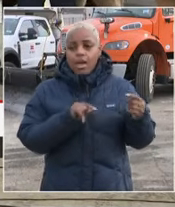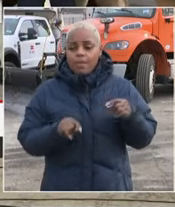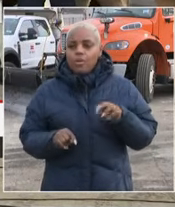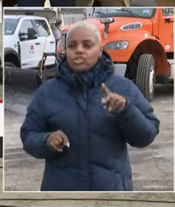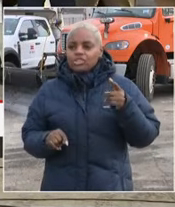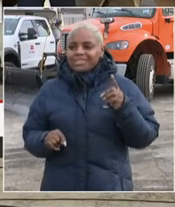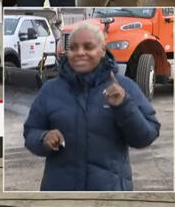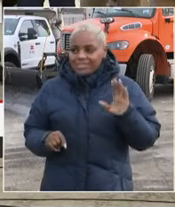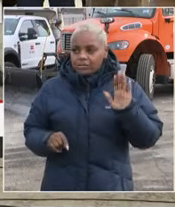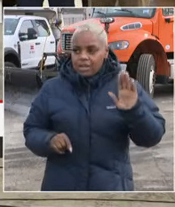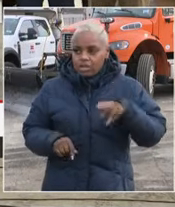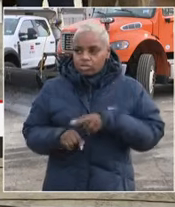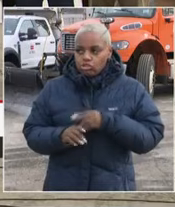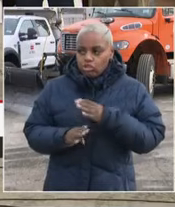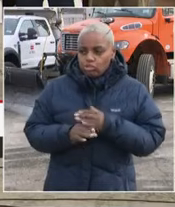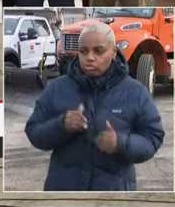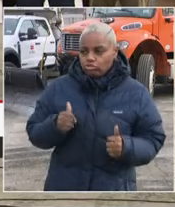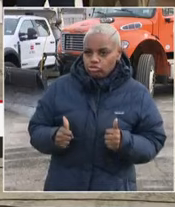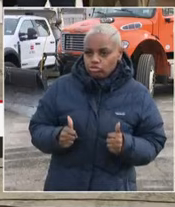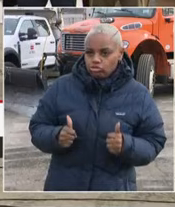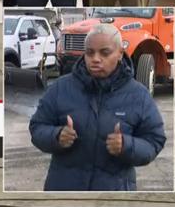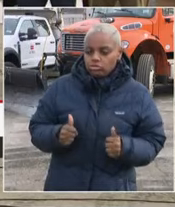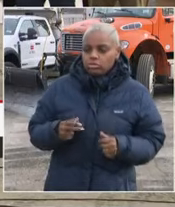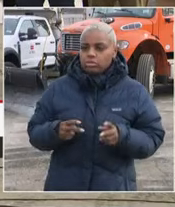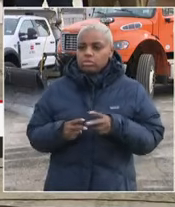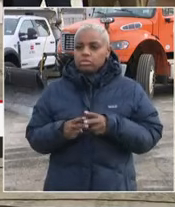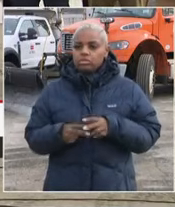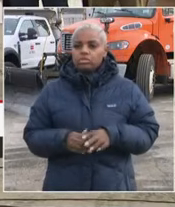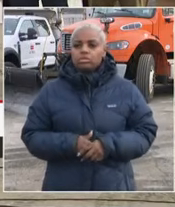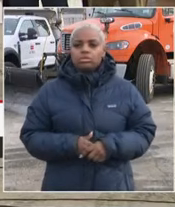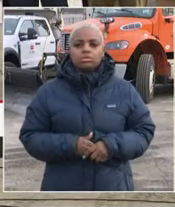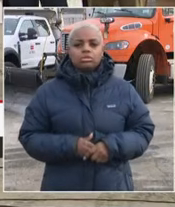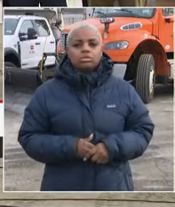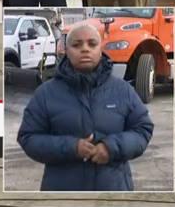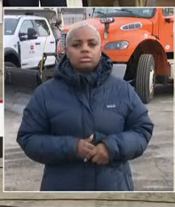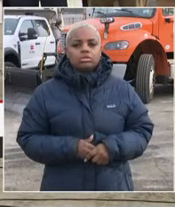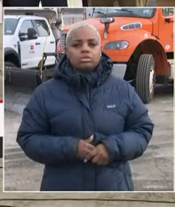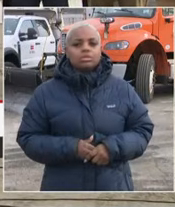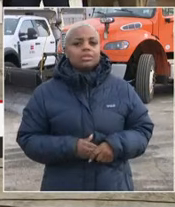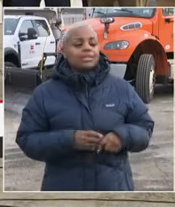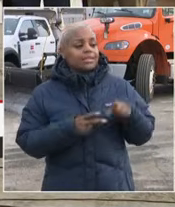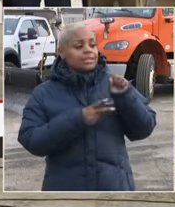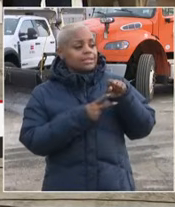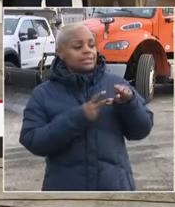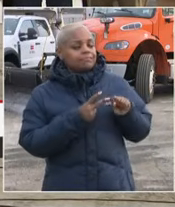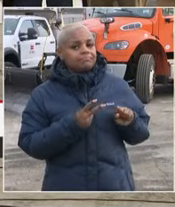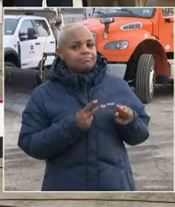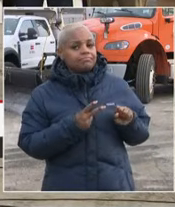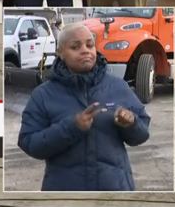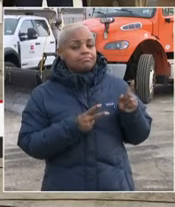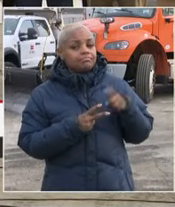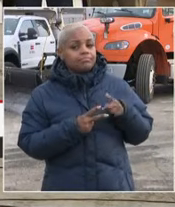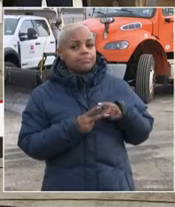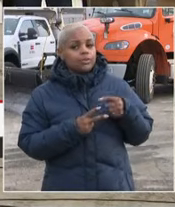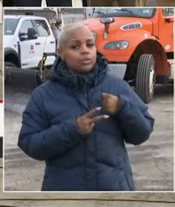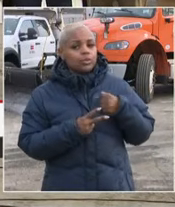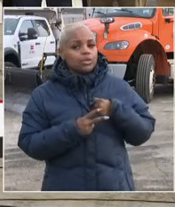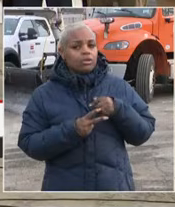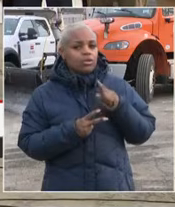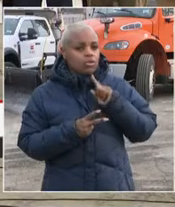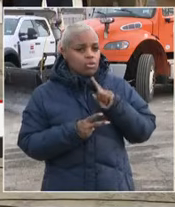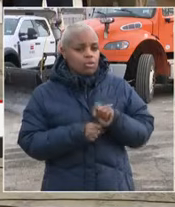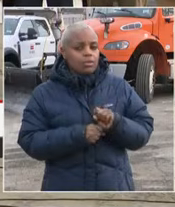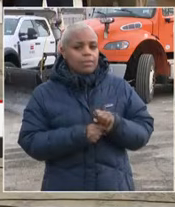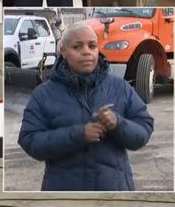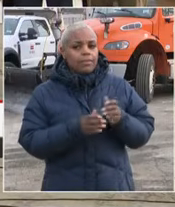know the answers to your first two questions, and they are yes and yes. So we are making a request